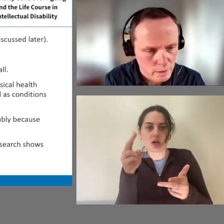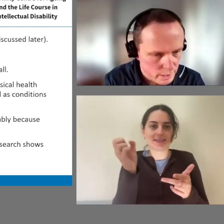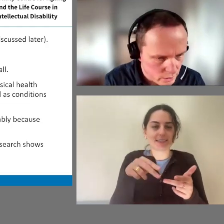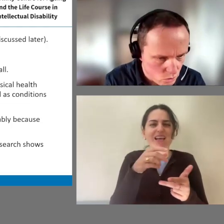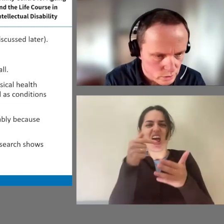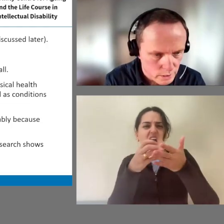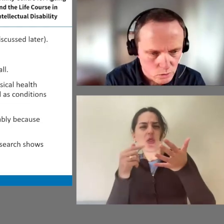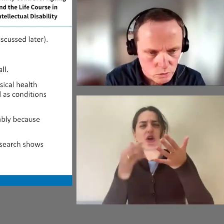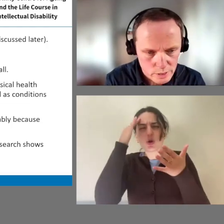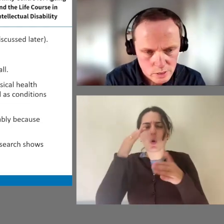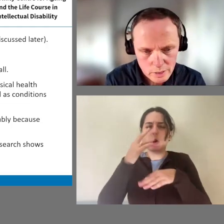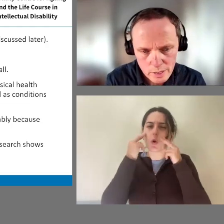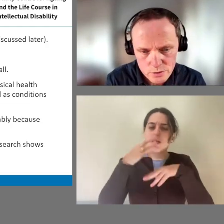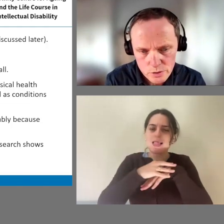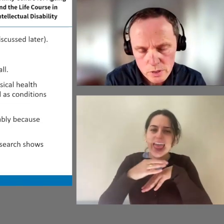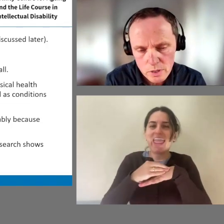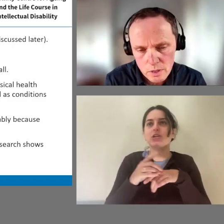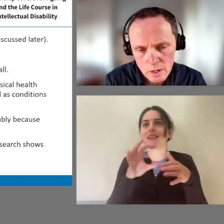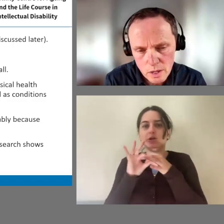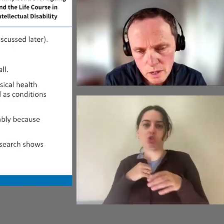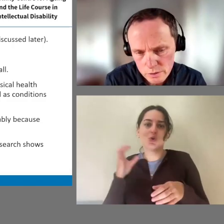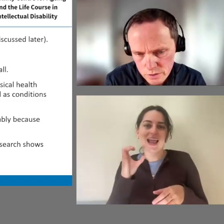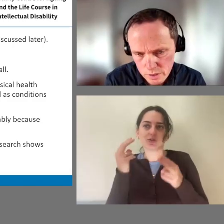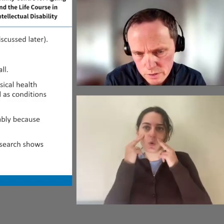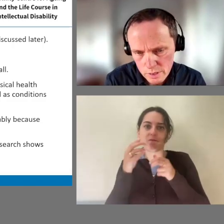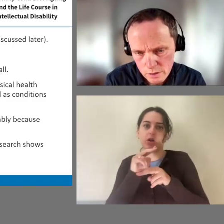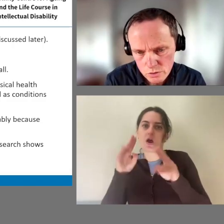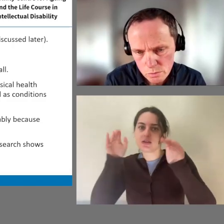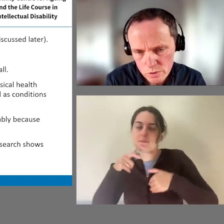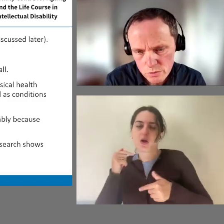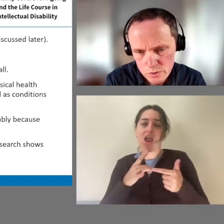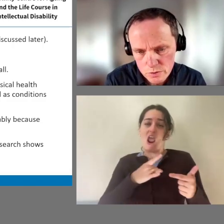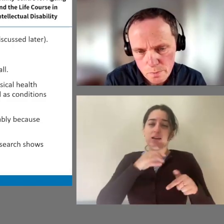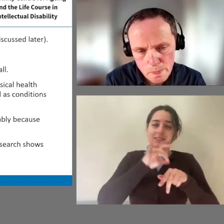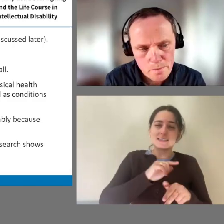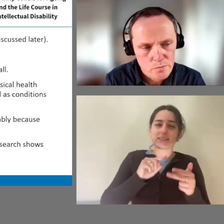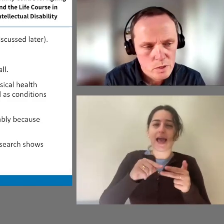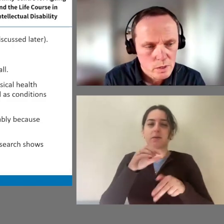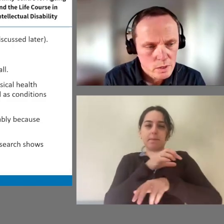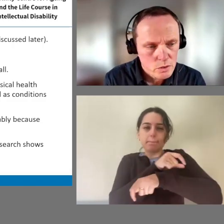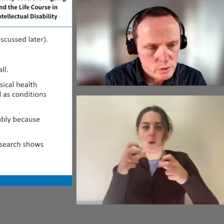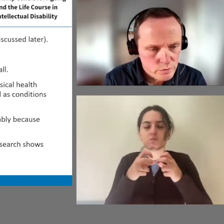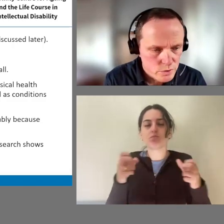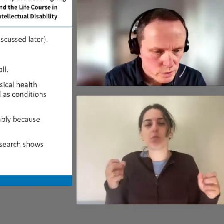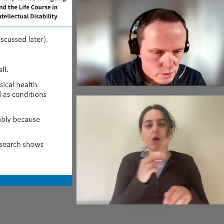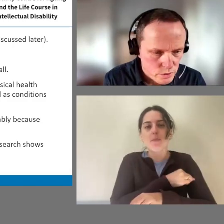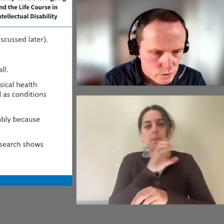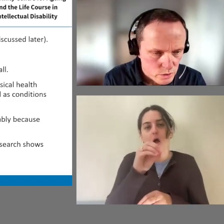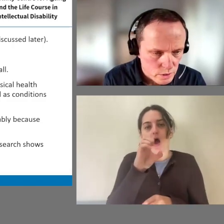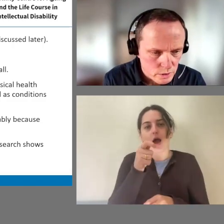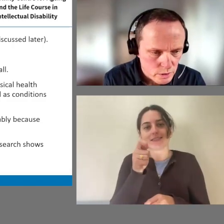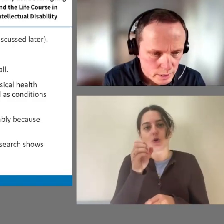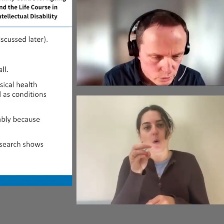with getting older and older age, like cancer, heart disease, and osteoporosis. So different